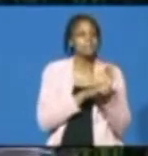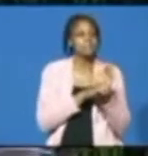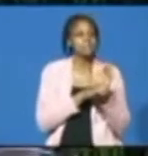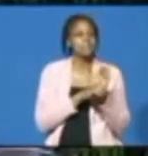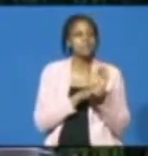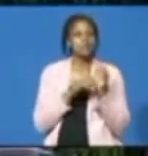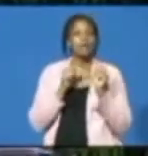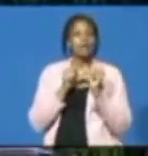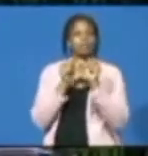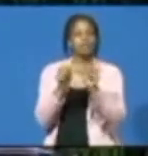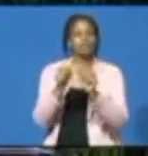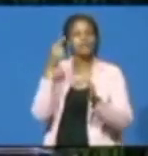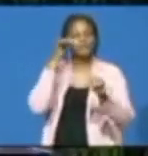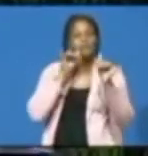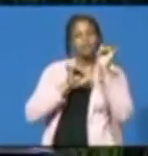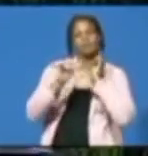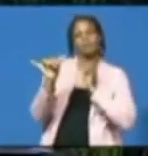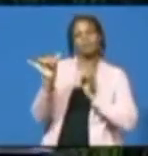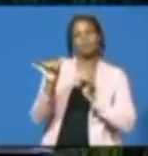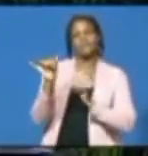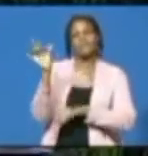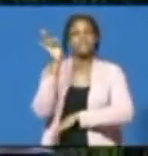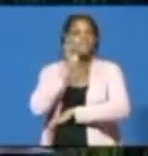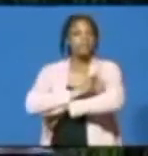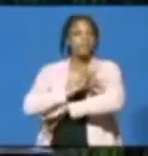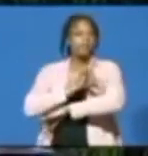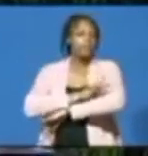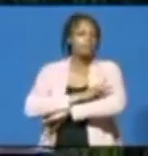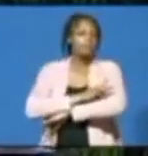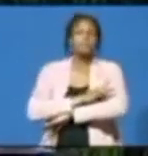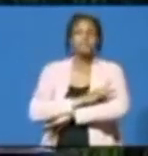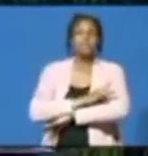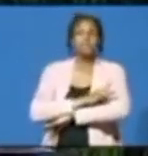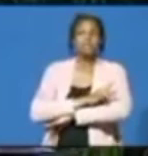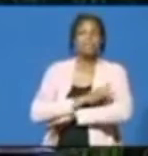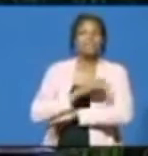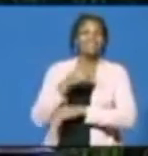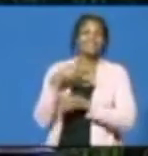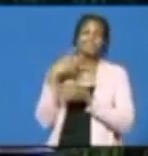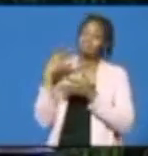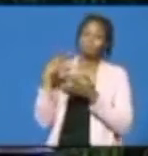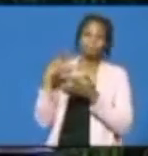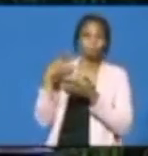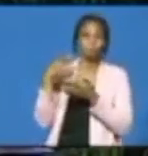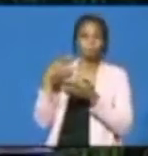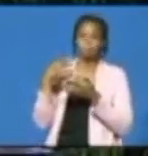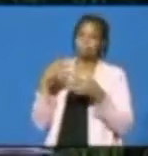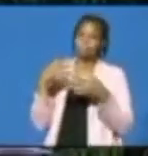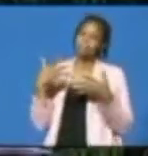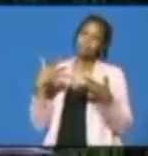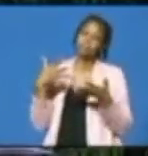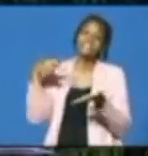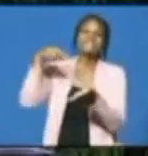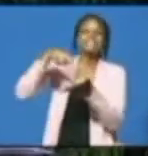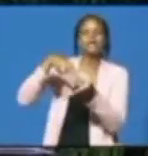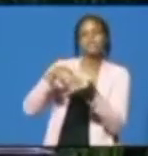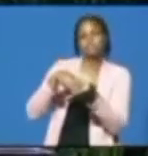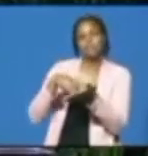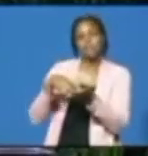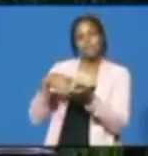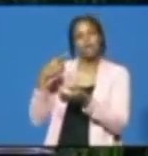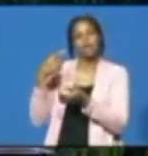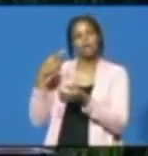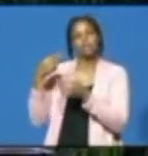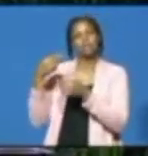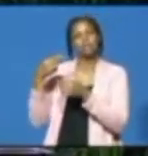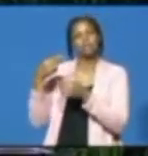endure forever. Seventh-day Adventists, stand up, put the salt of God's